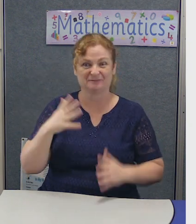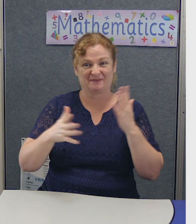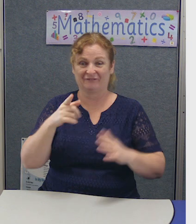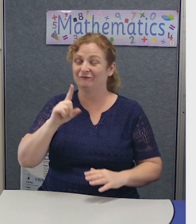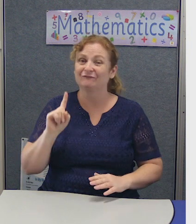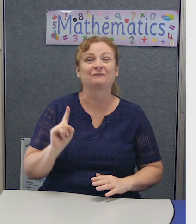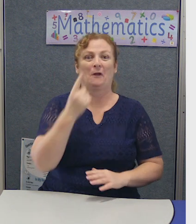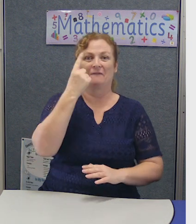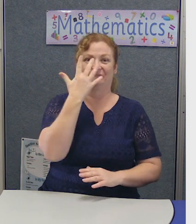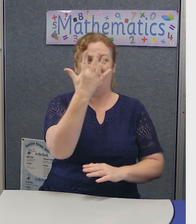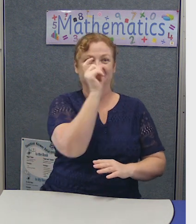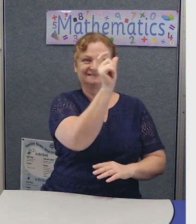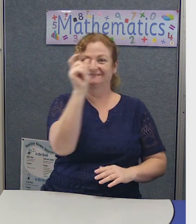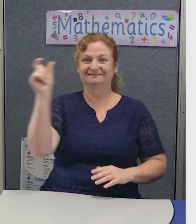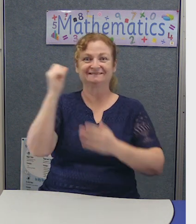five-digit number.